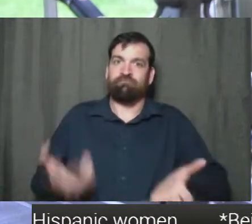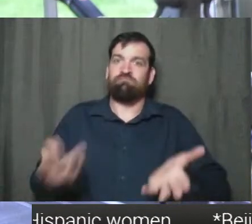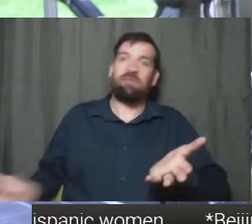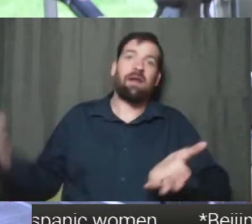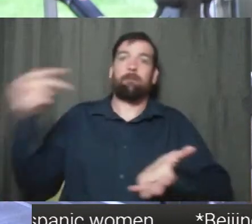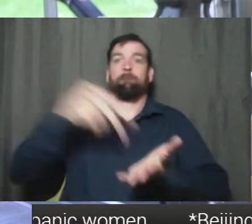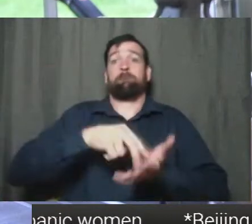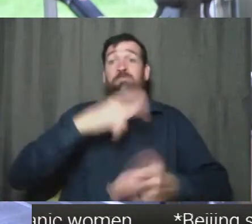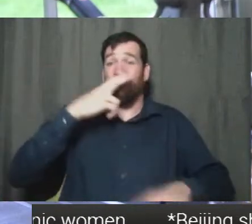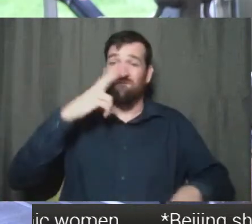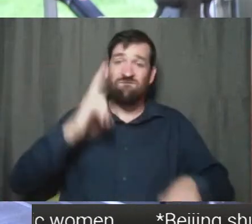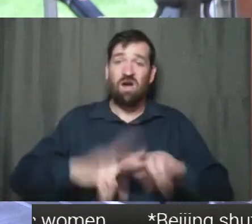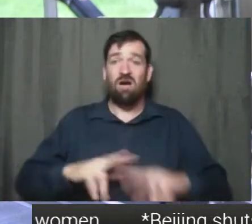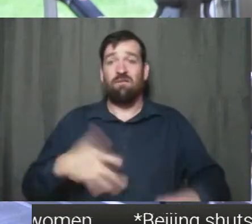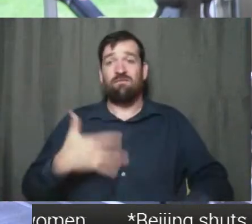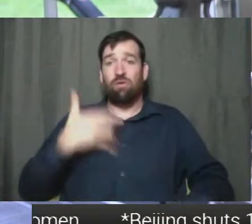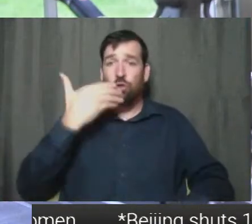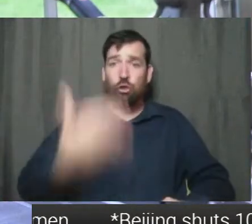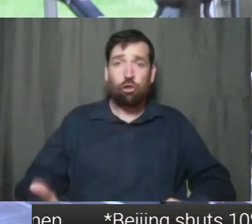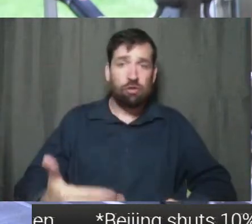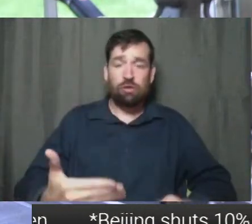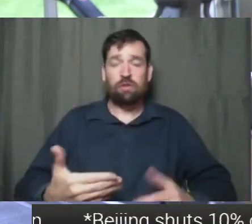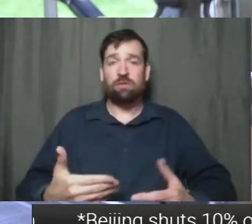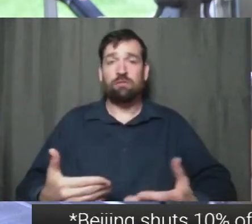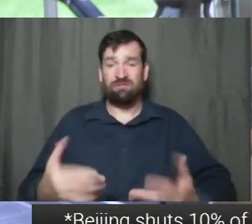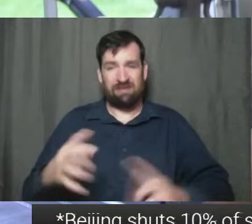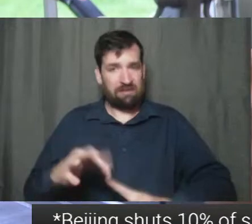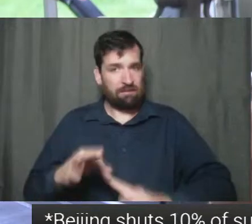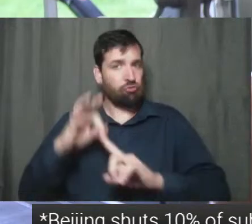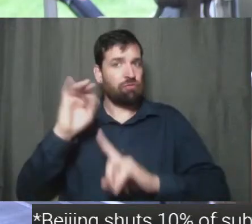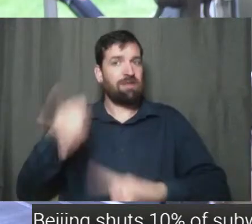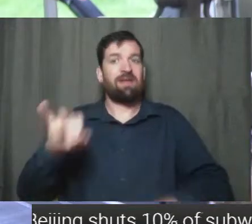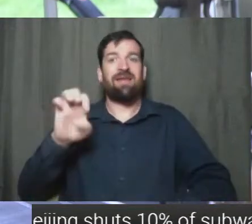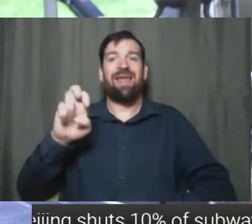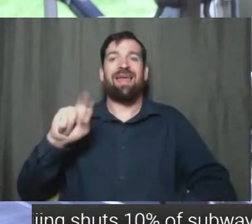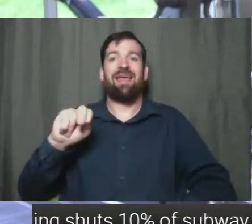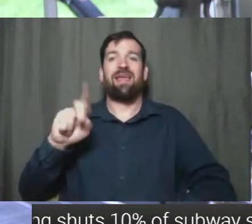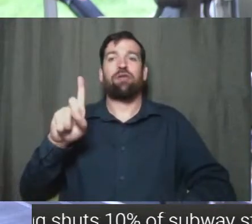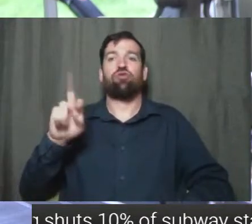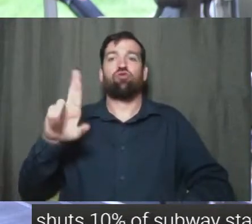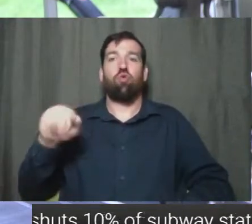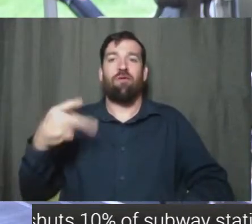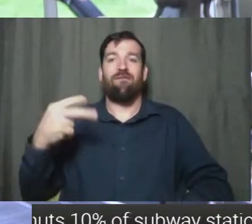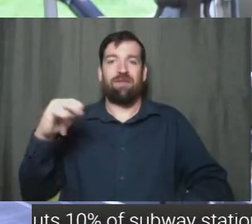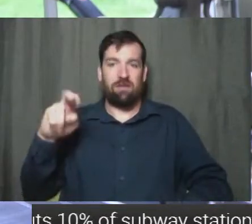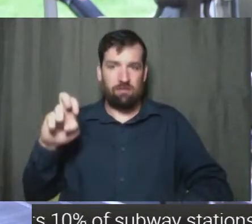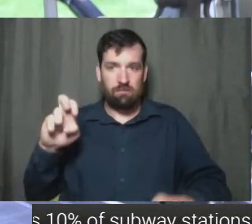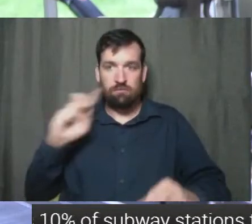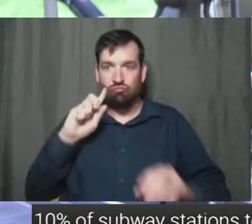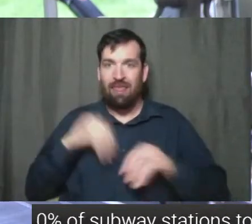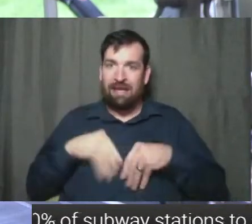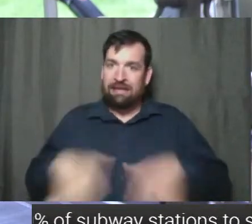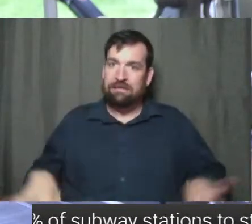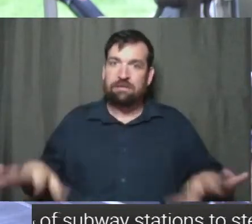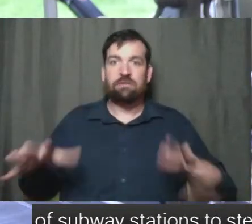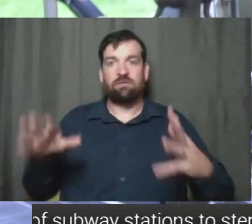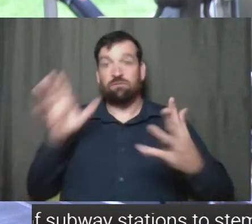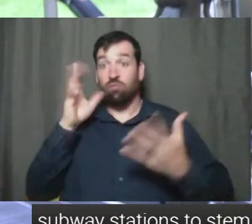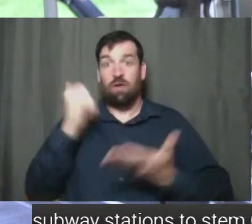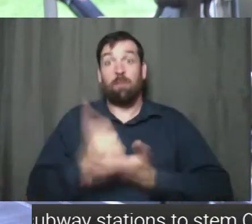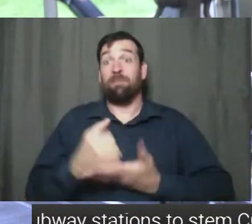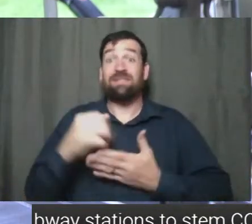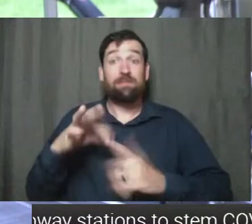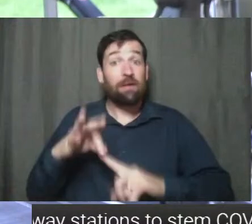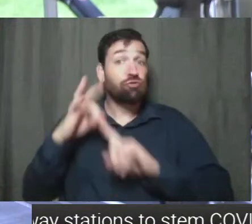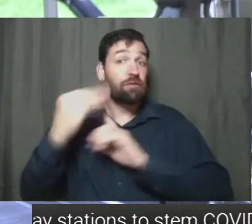you feel good with afterwards, especially with that endorphin release. And you're going to want to continue to do that, especially if you do it in the morning. It's